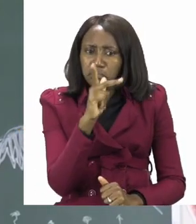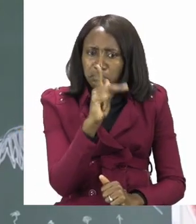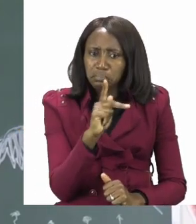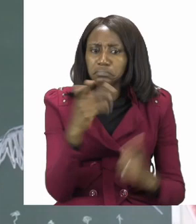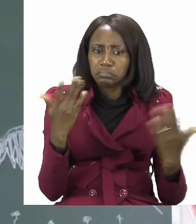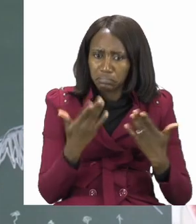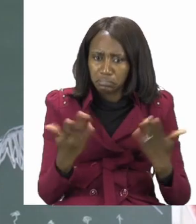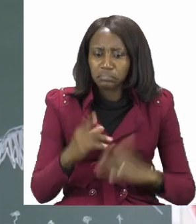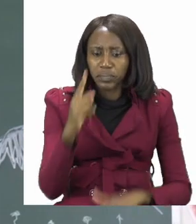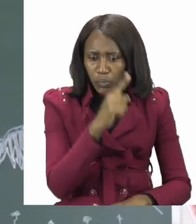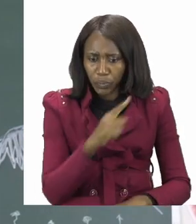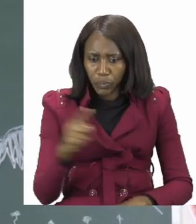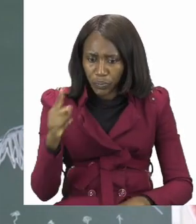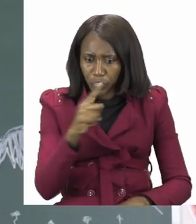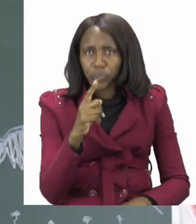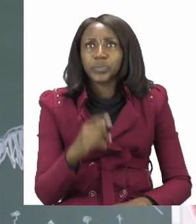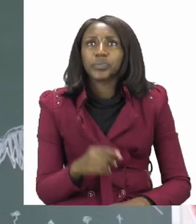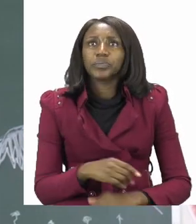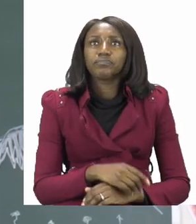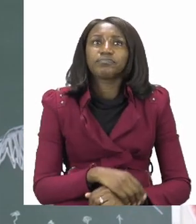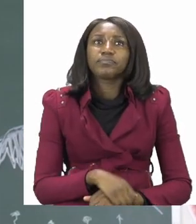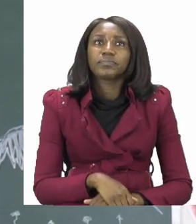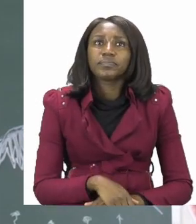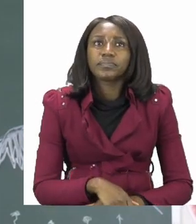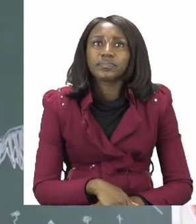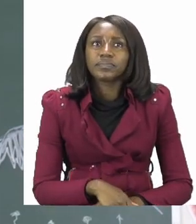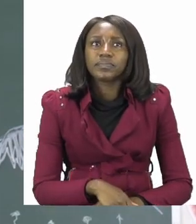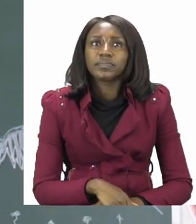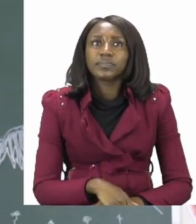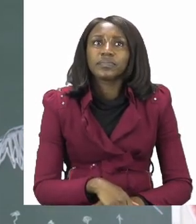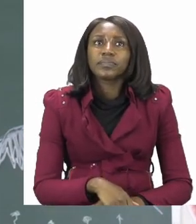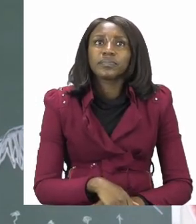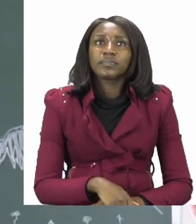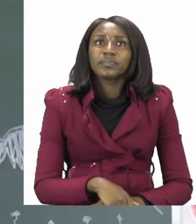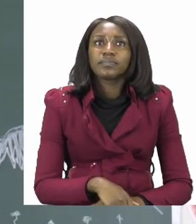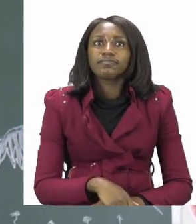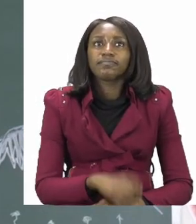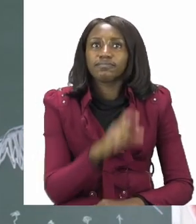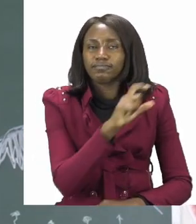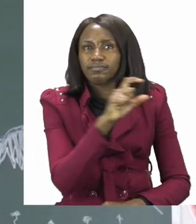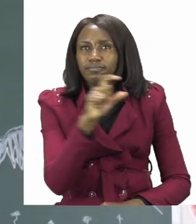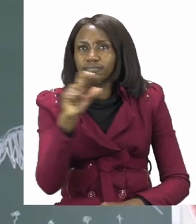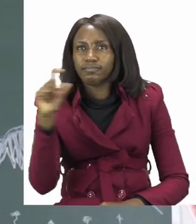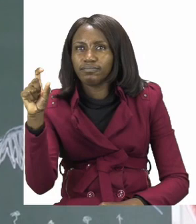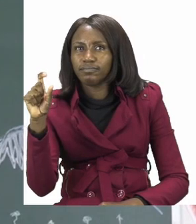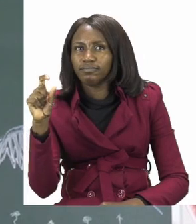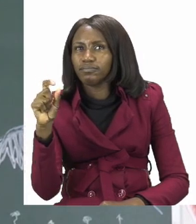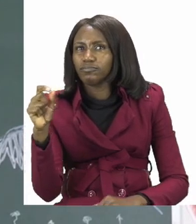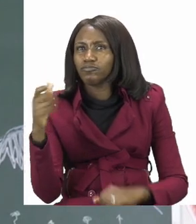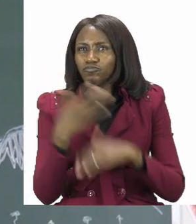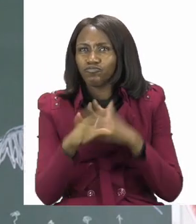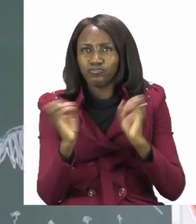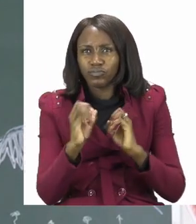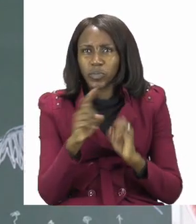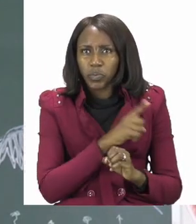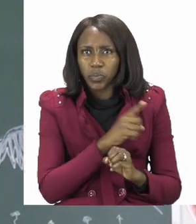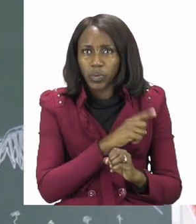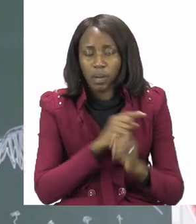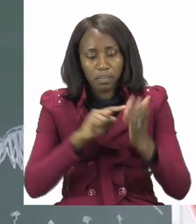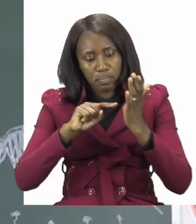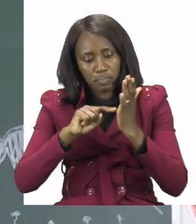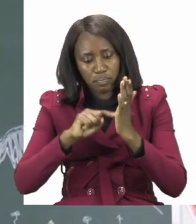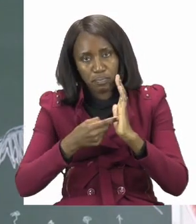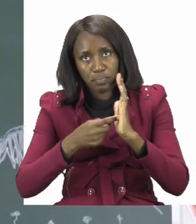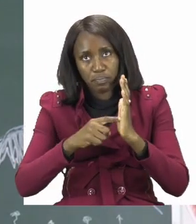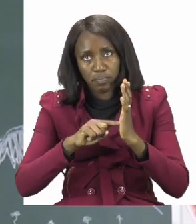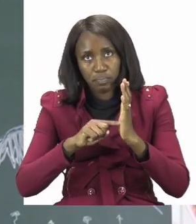the k words. As you can see, my sentence is not complete because I did not put